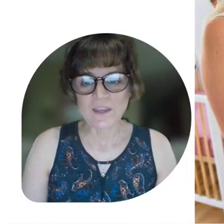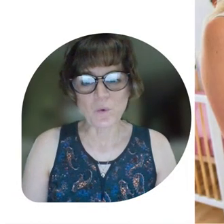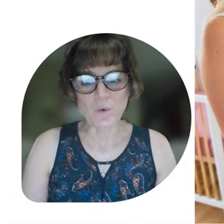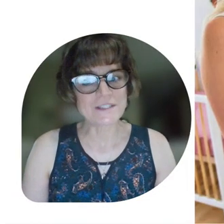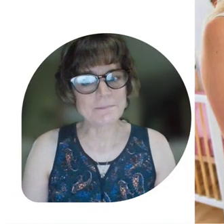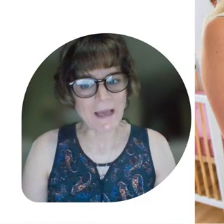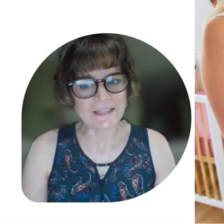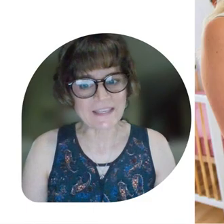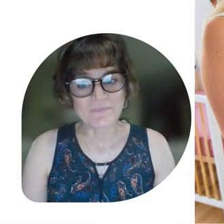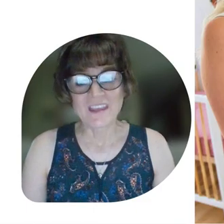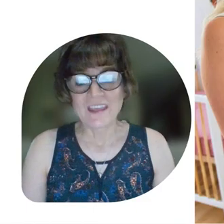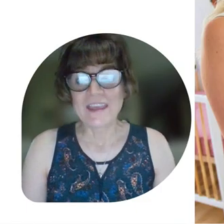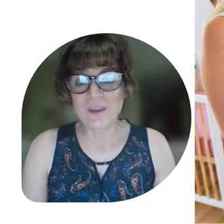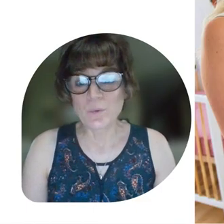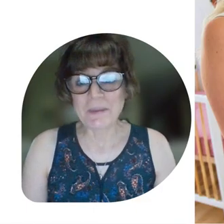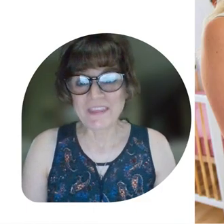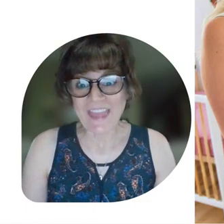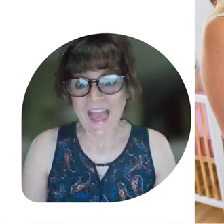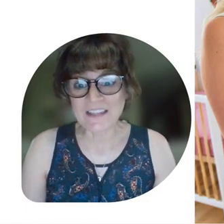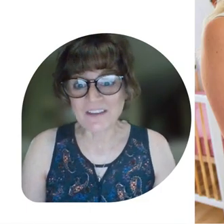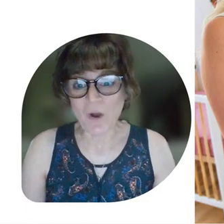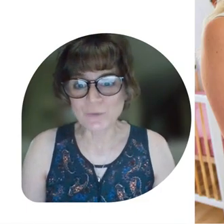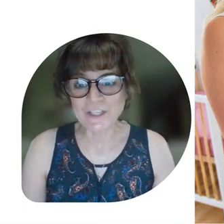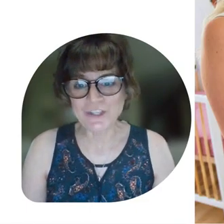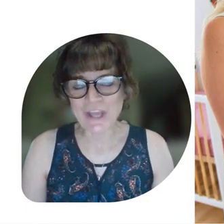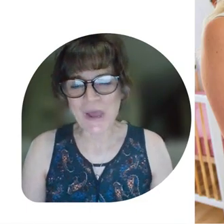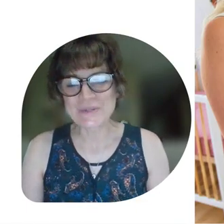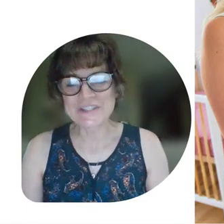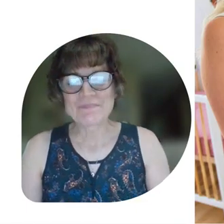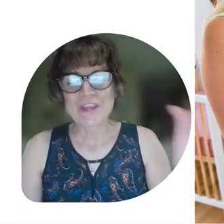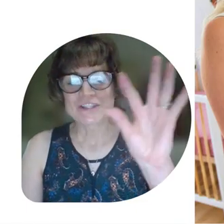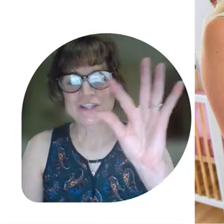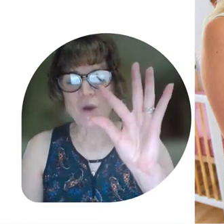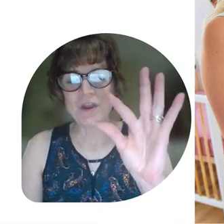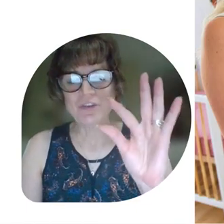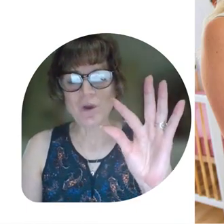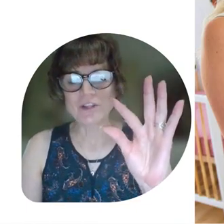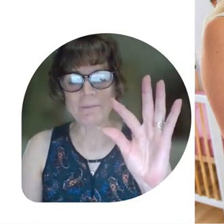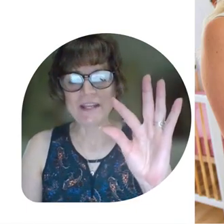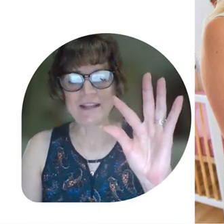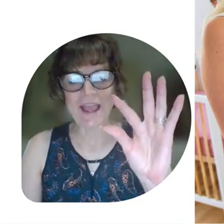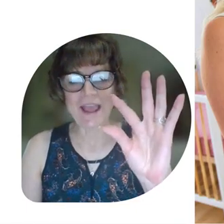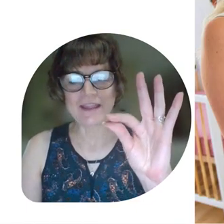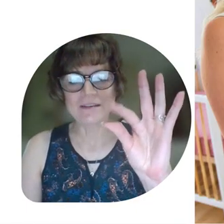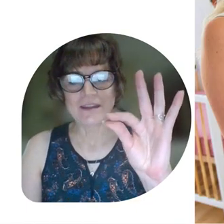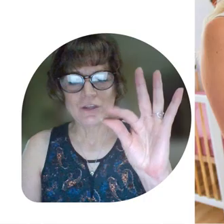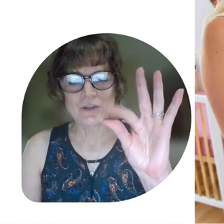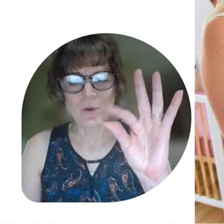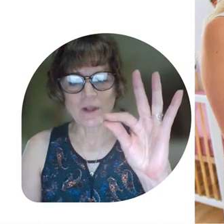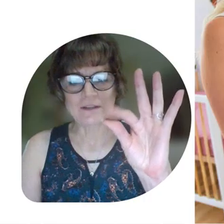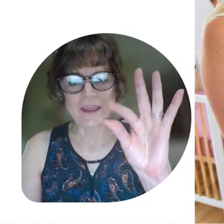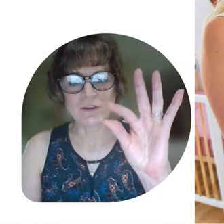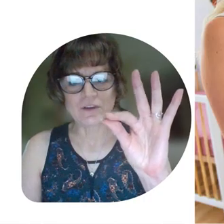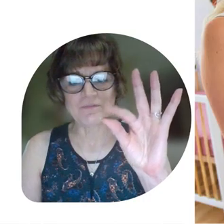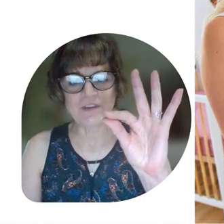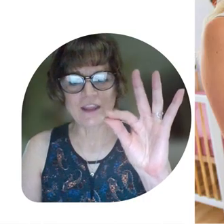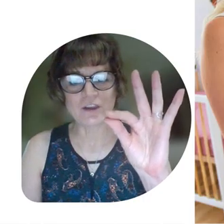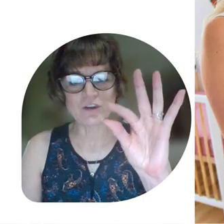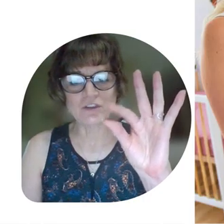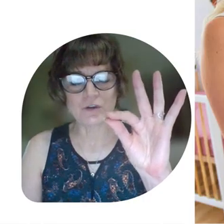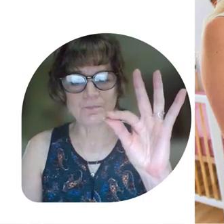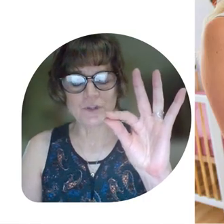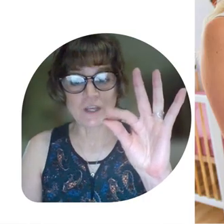Stinky or smelly. It would be the act of holding your nose. So with your dominant hand, you're going to take your